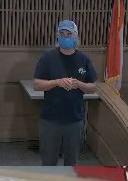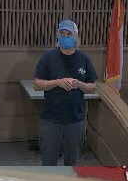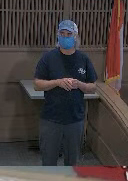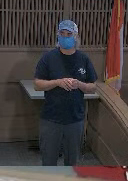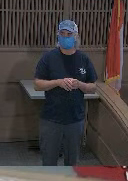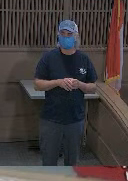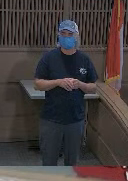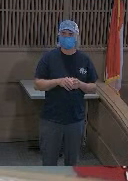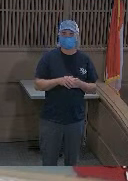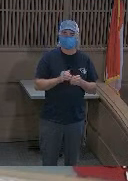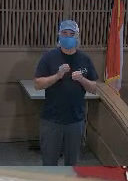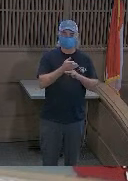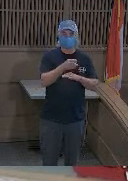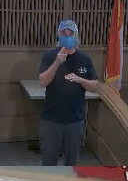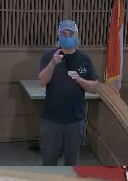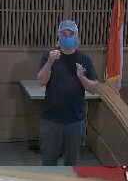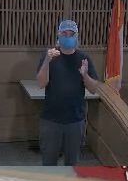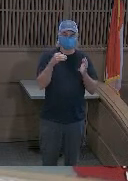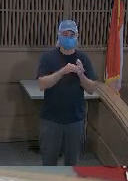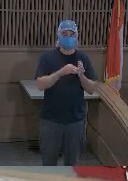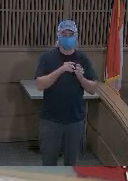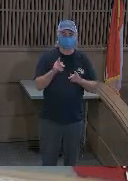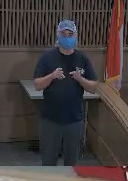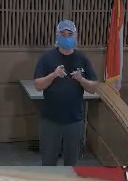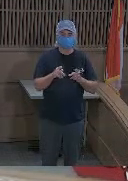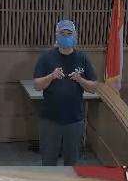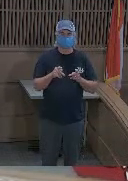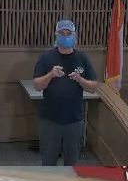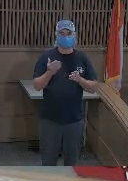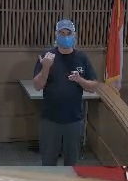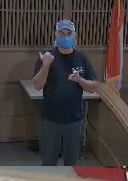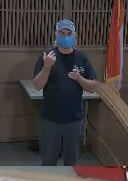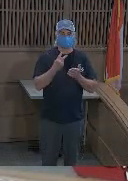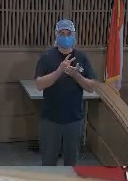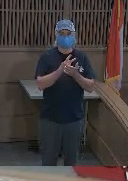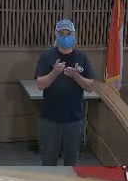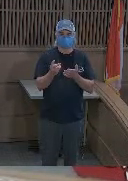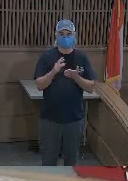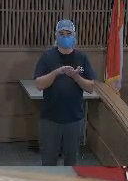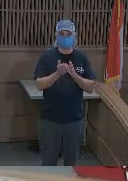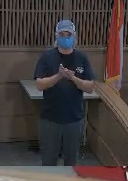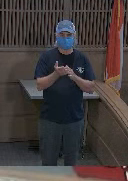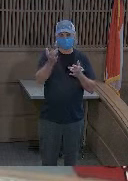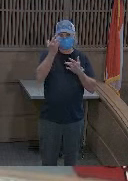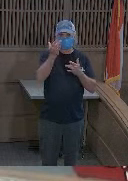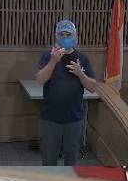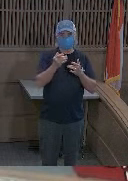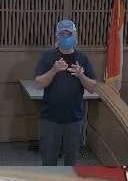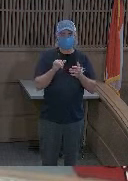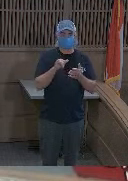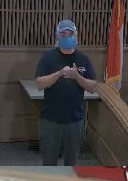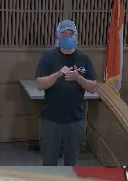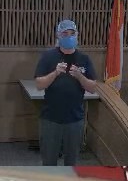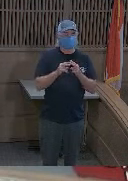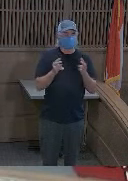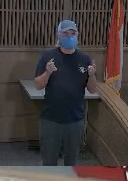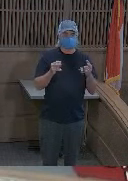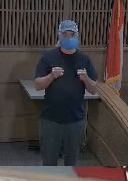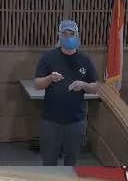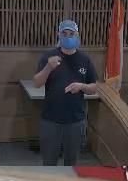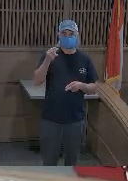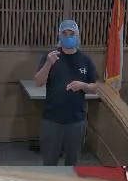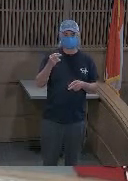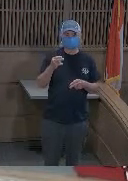1,000 people who live in Dougherty County over the last 2 weeks have become infected. That's a very high rate of